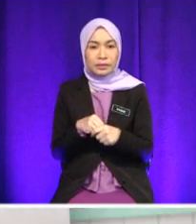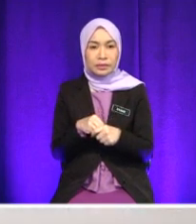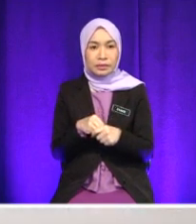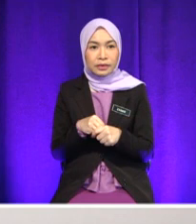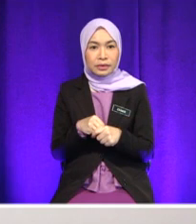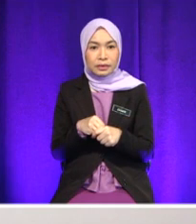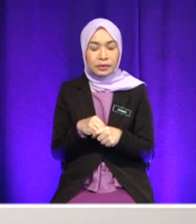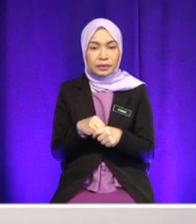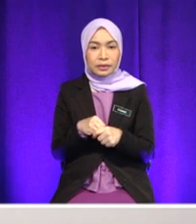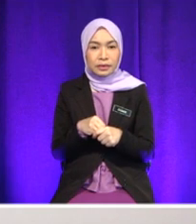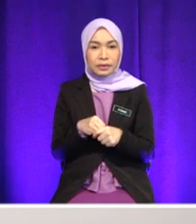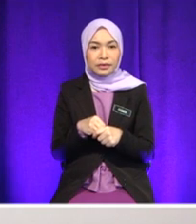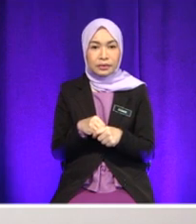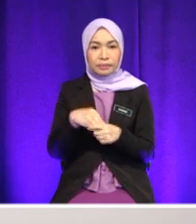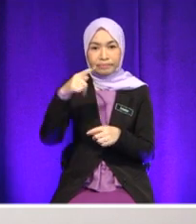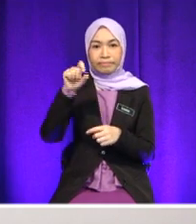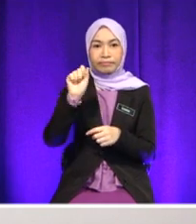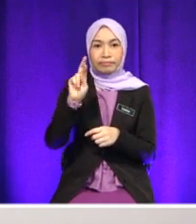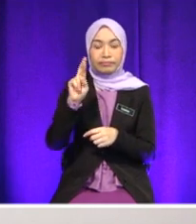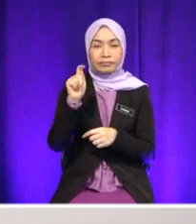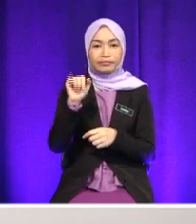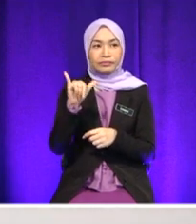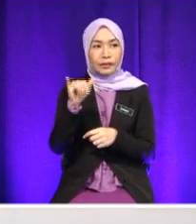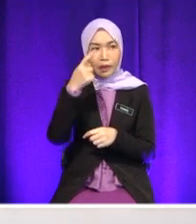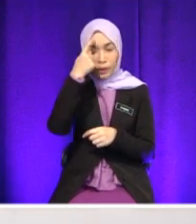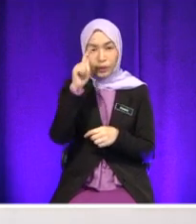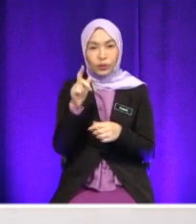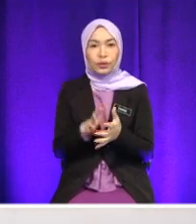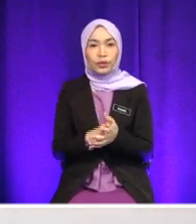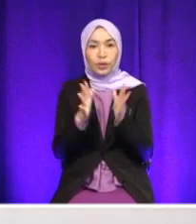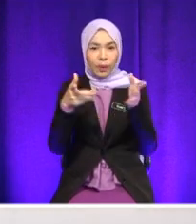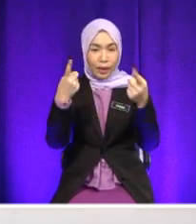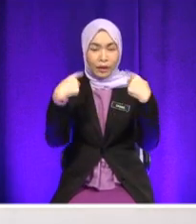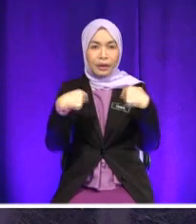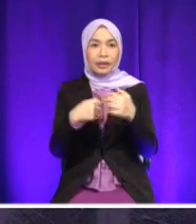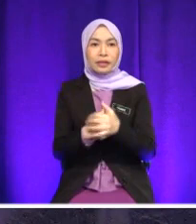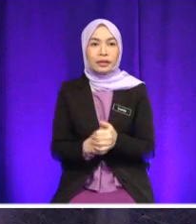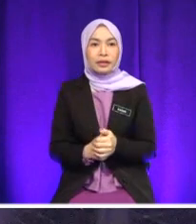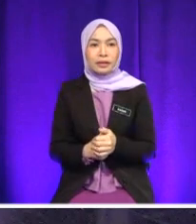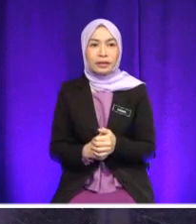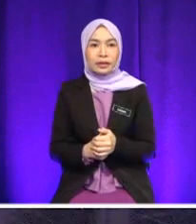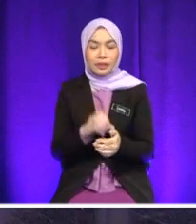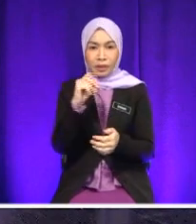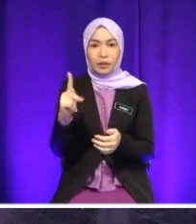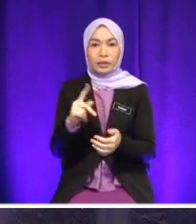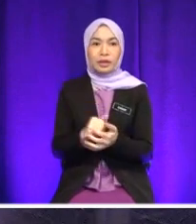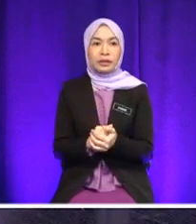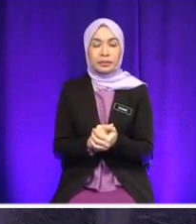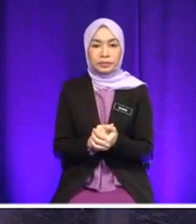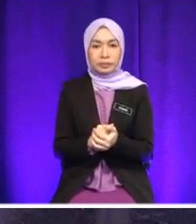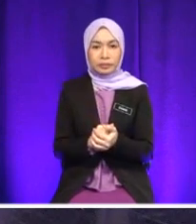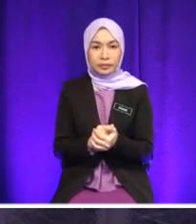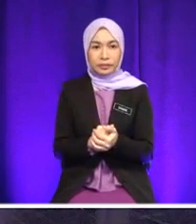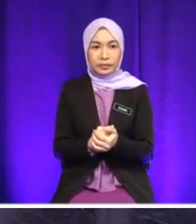a party to attract more customers. That's all from us. All right, okay. So it seems that Fuliang has